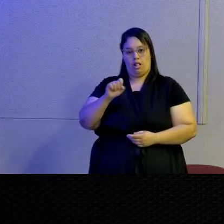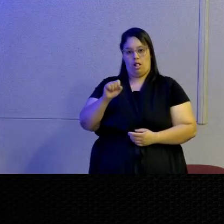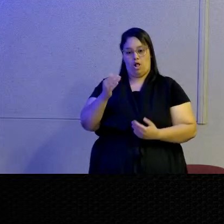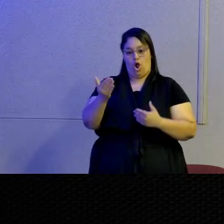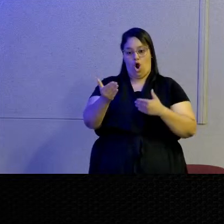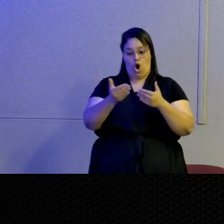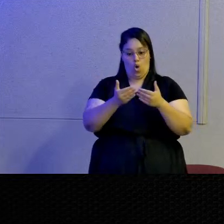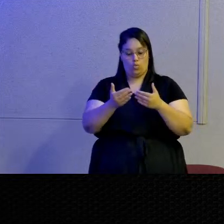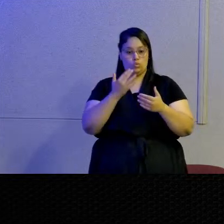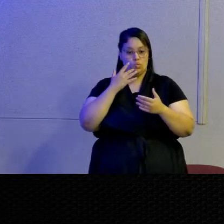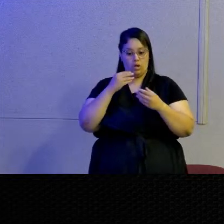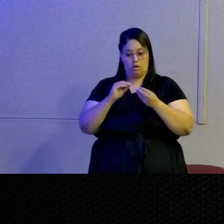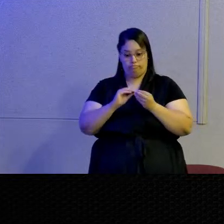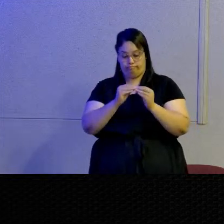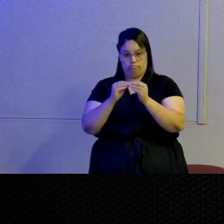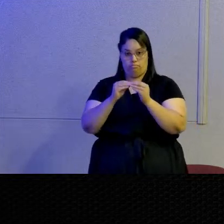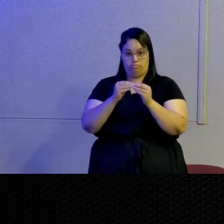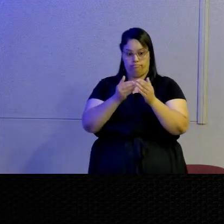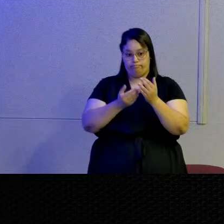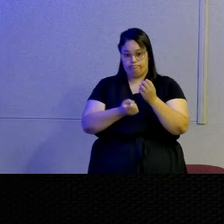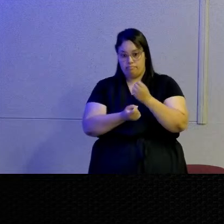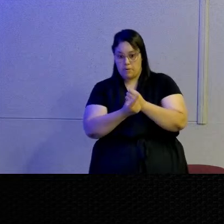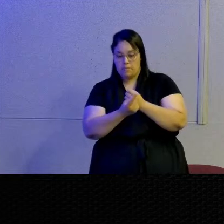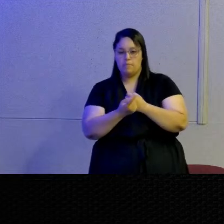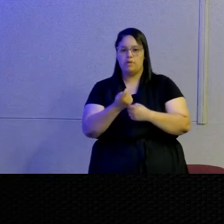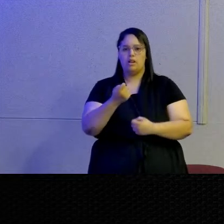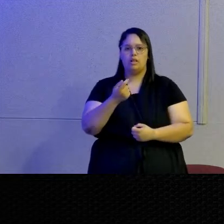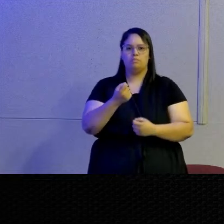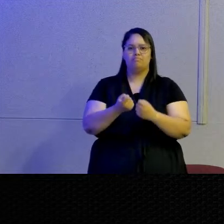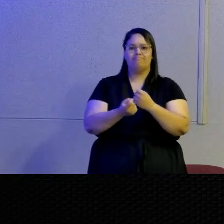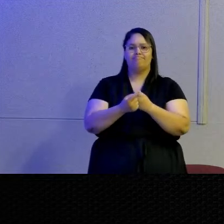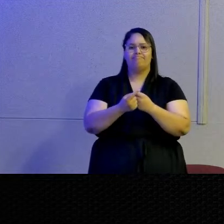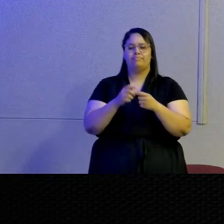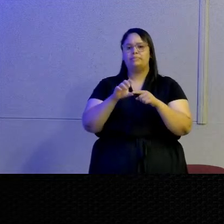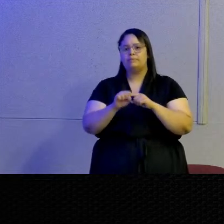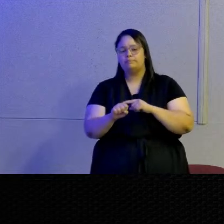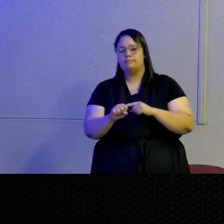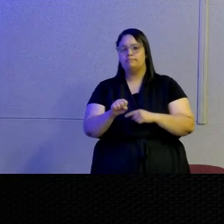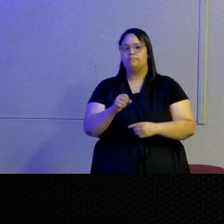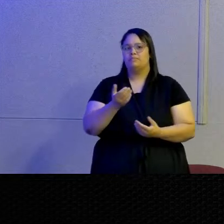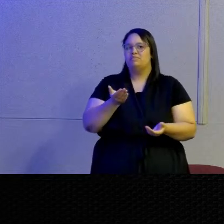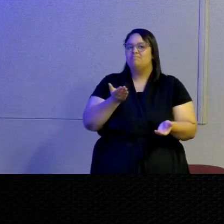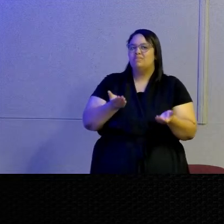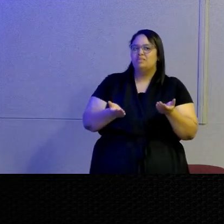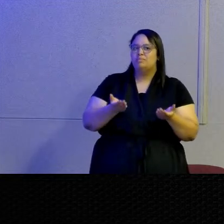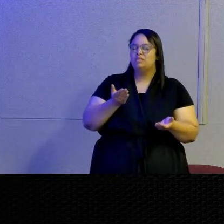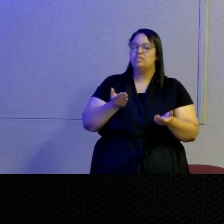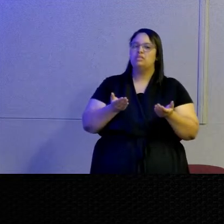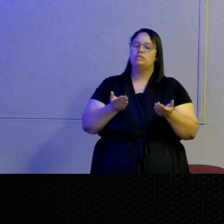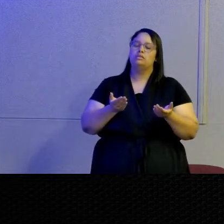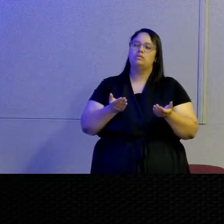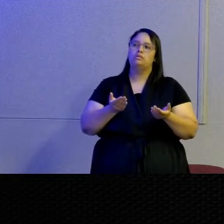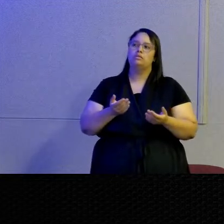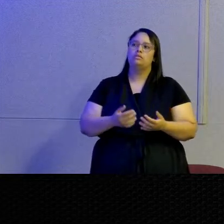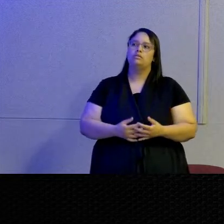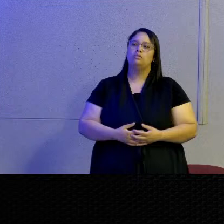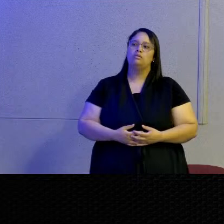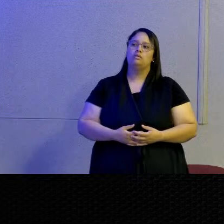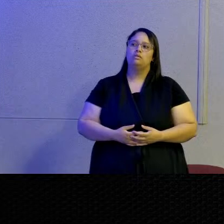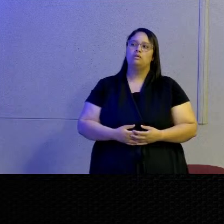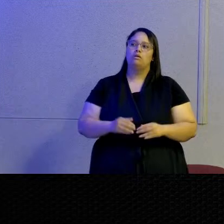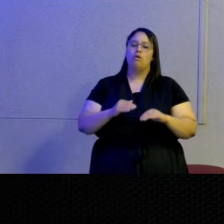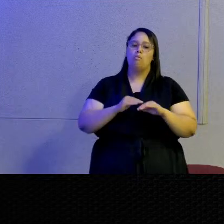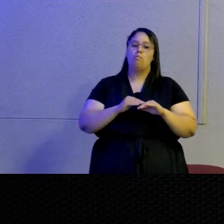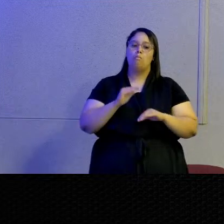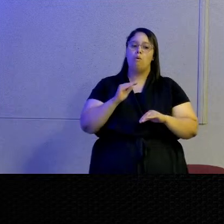threshold, there's been a couple of hints that maybe there were more pairs